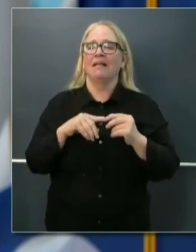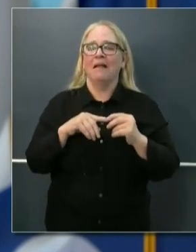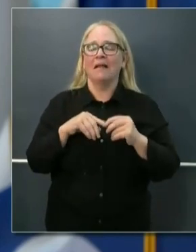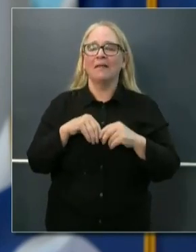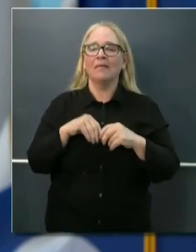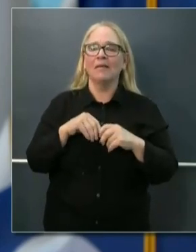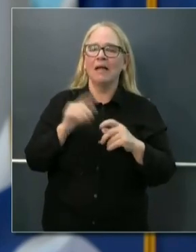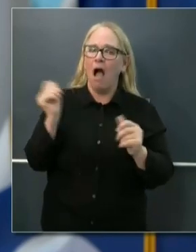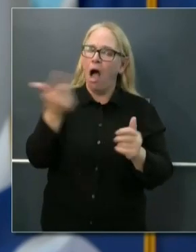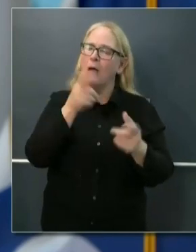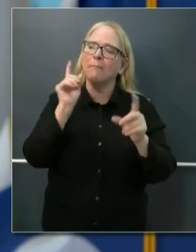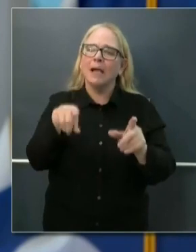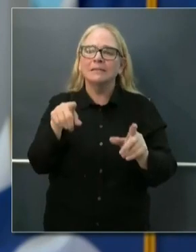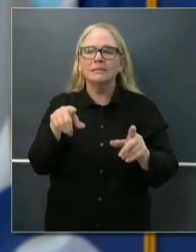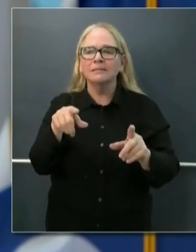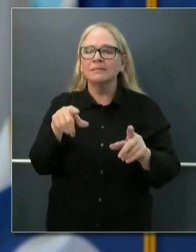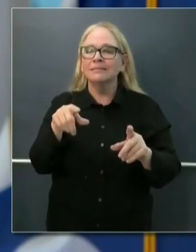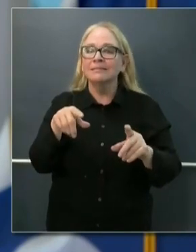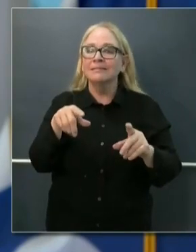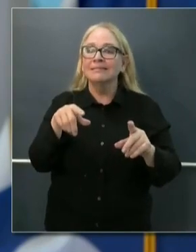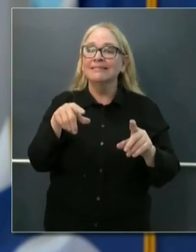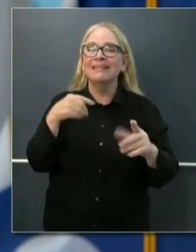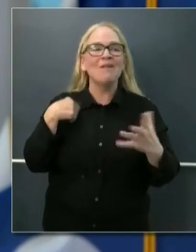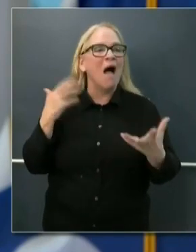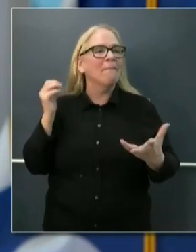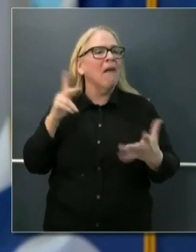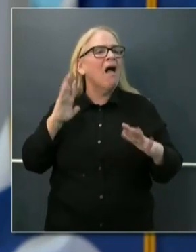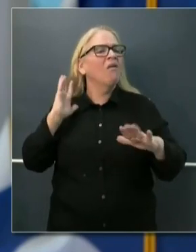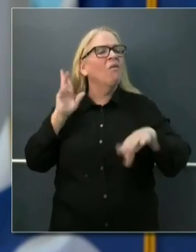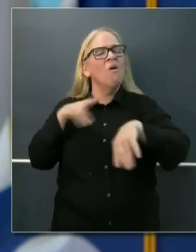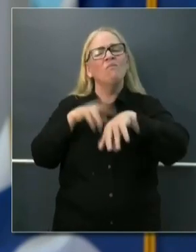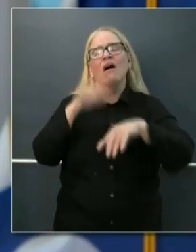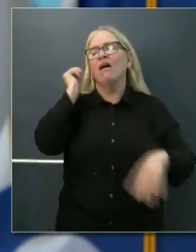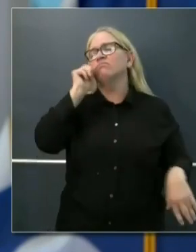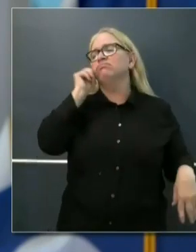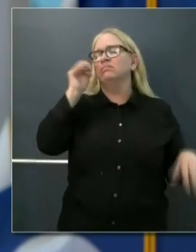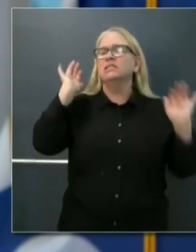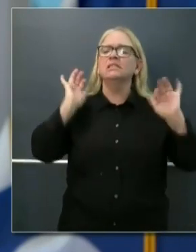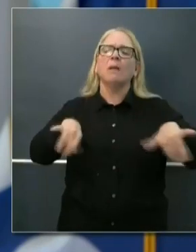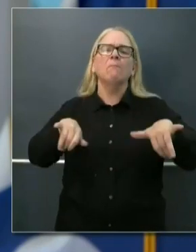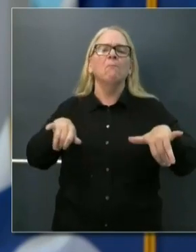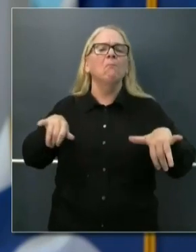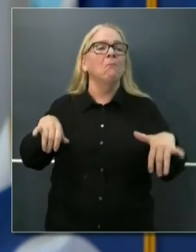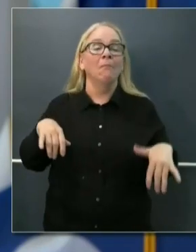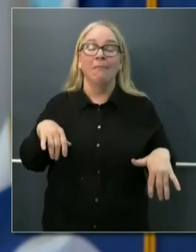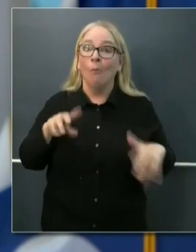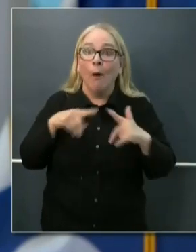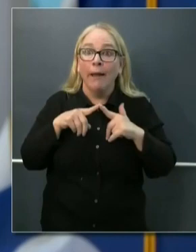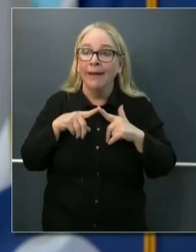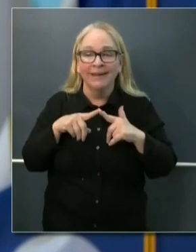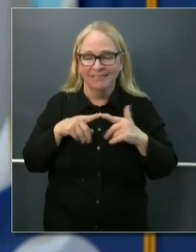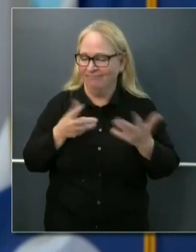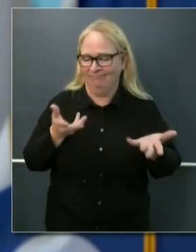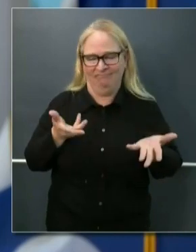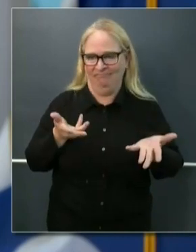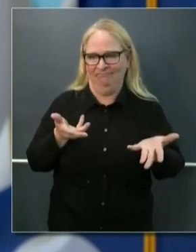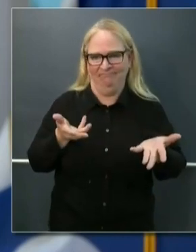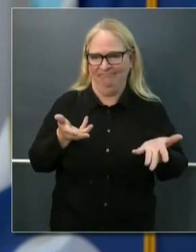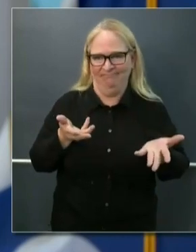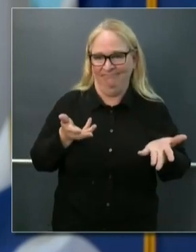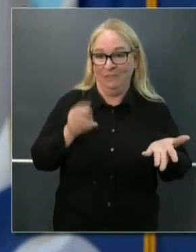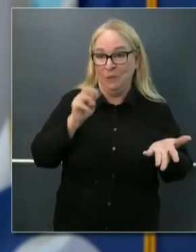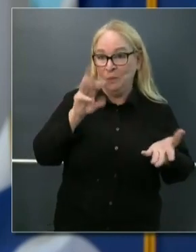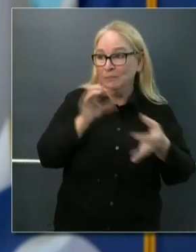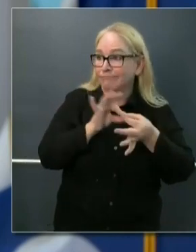to get back to some semblance of normalcy and answer the question of when that will happen. The good news in terms